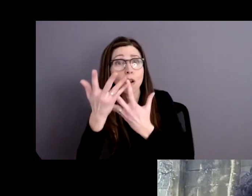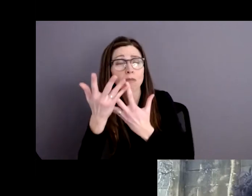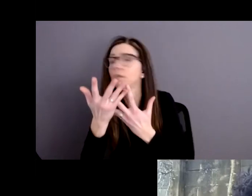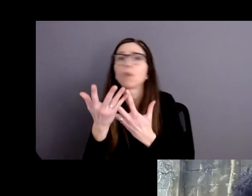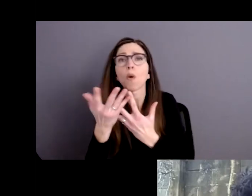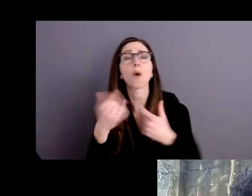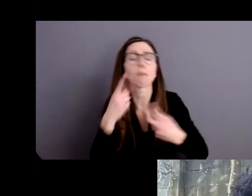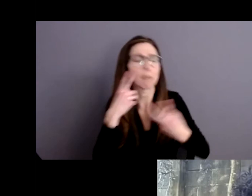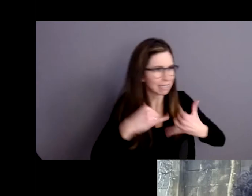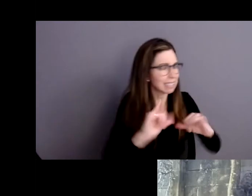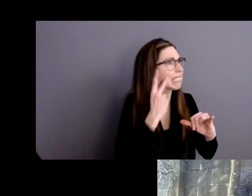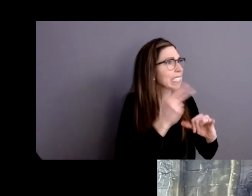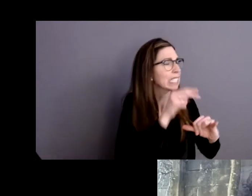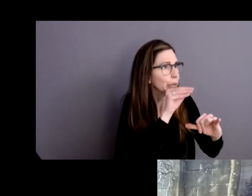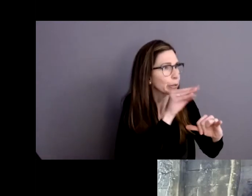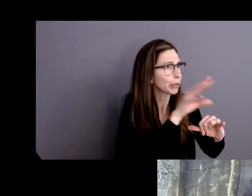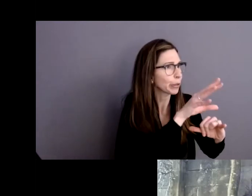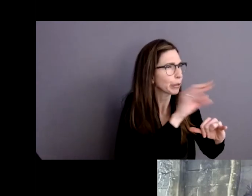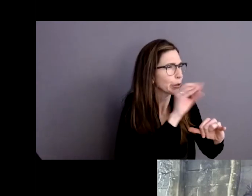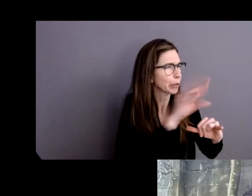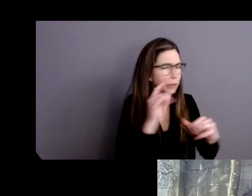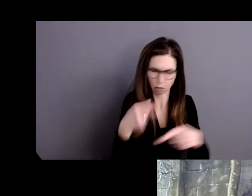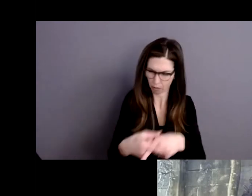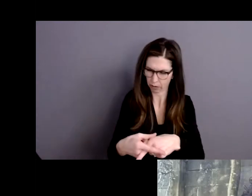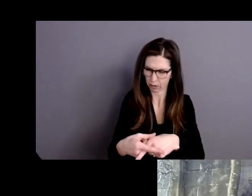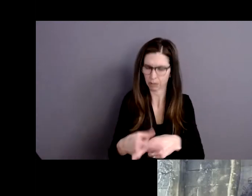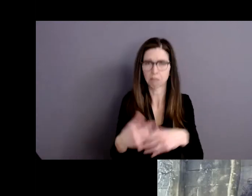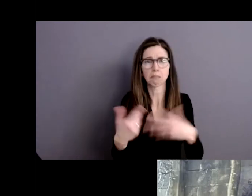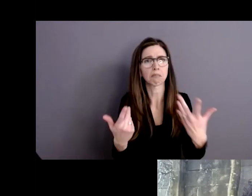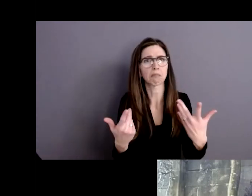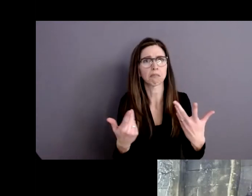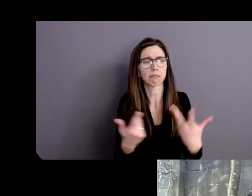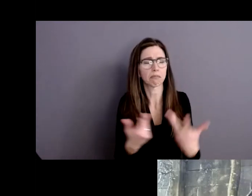Peek outside and sun shines even off the dirtiest snow.